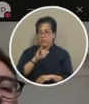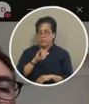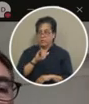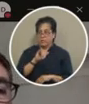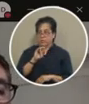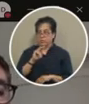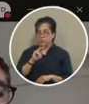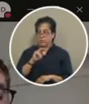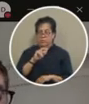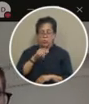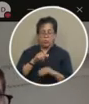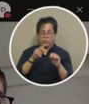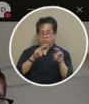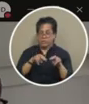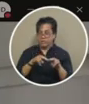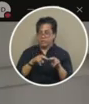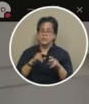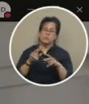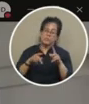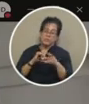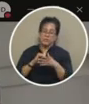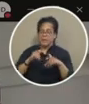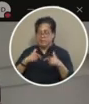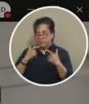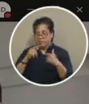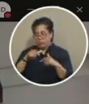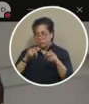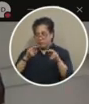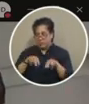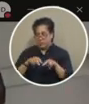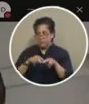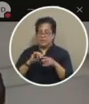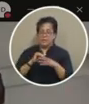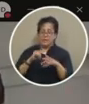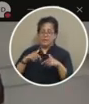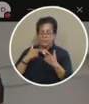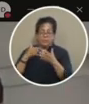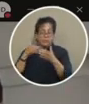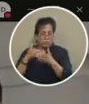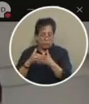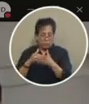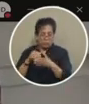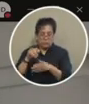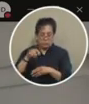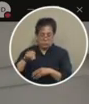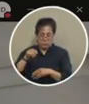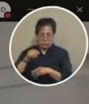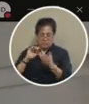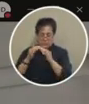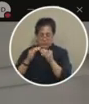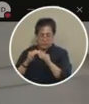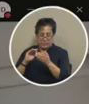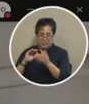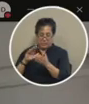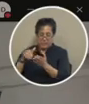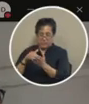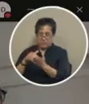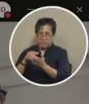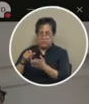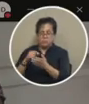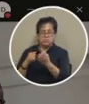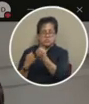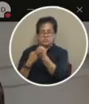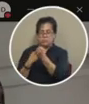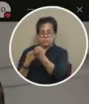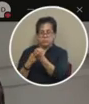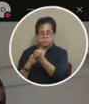Recreation, Lower Valley, like people who live in the Lower Valley and who live very close to this community center are in support